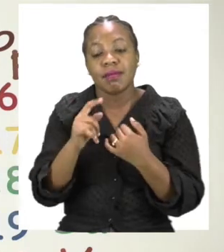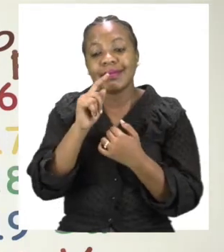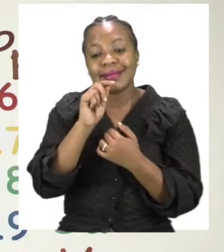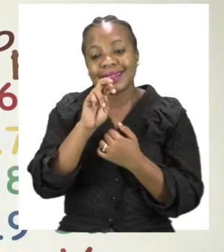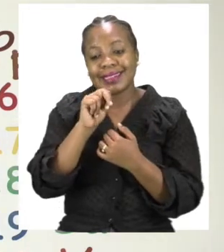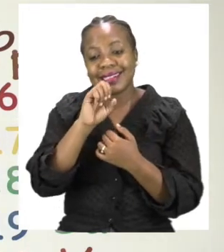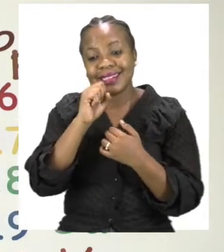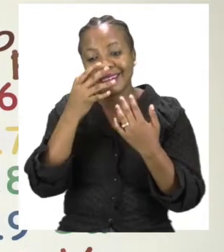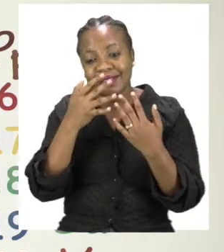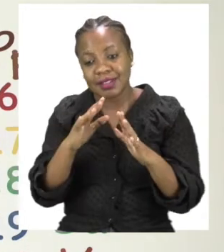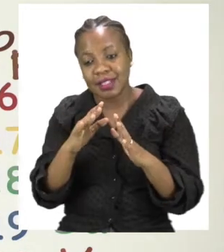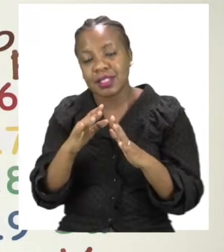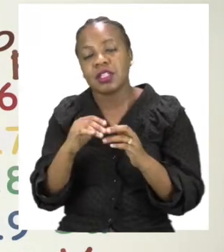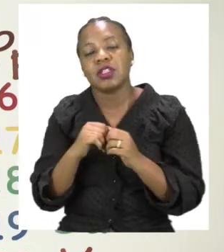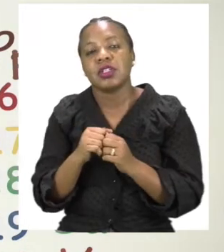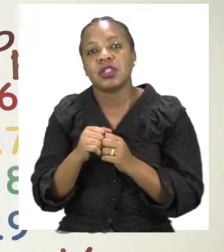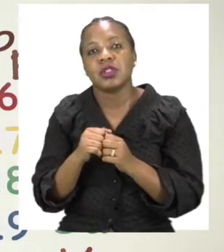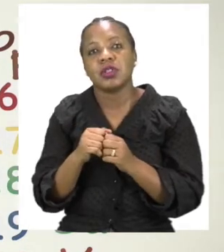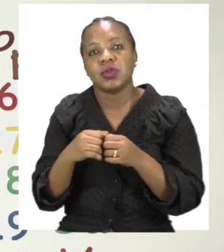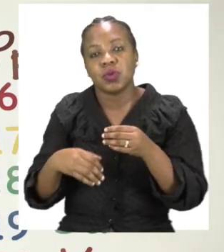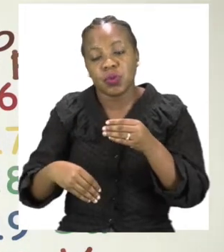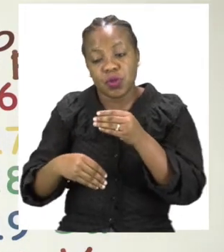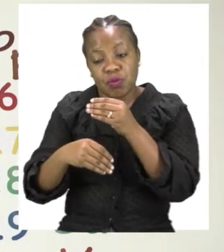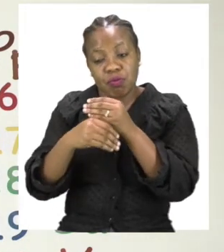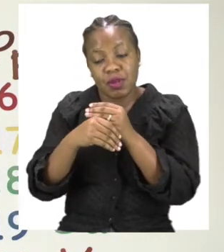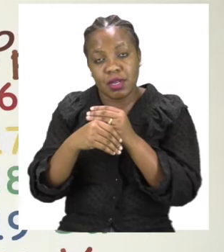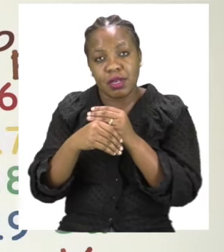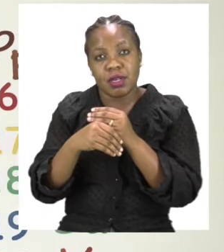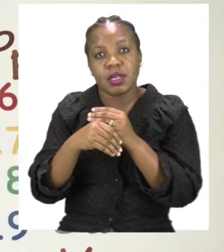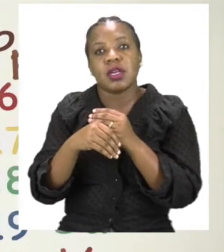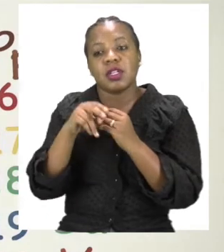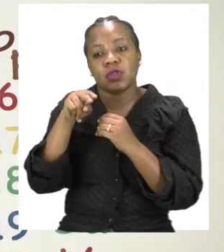units. So we say plus,